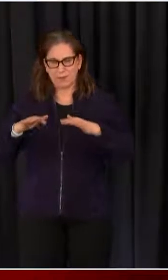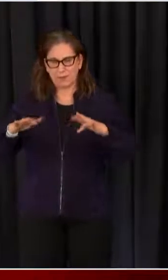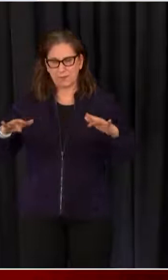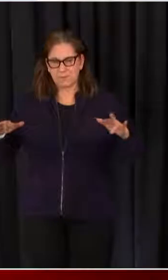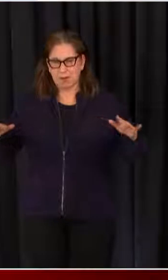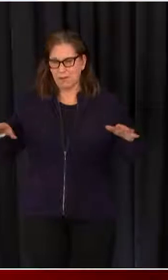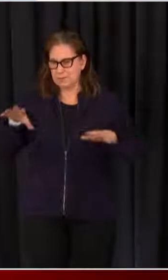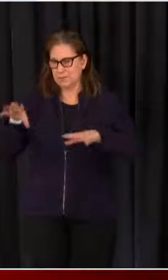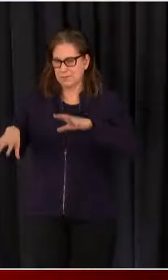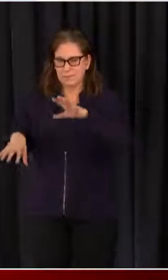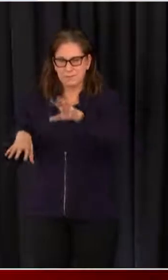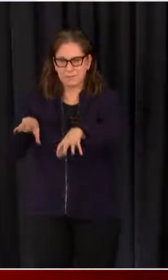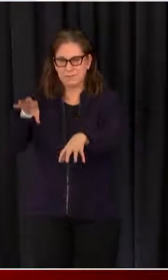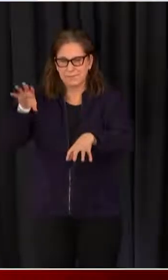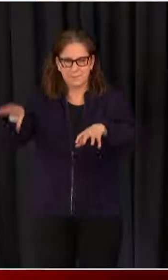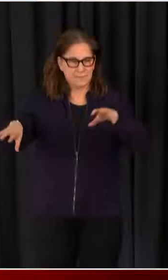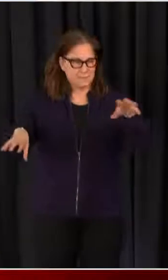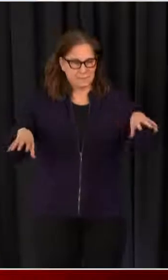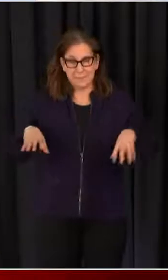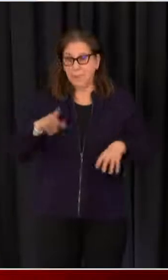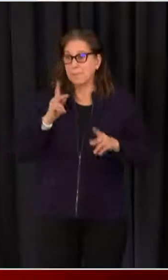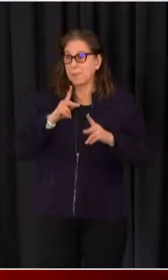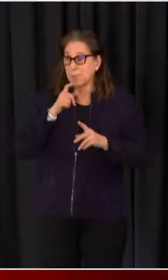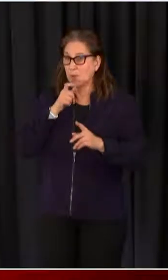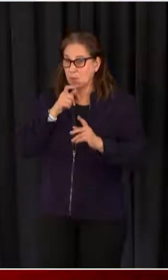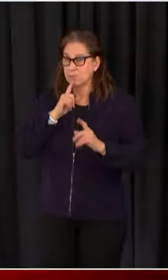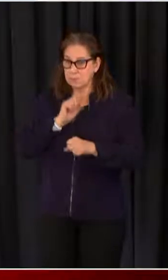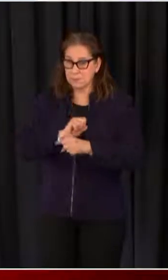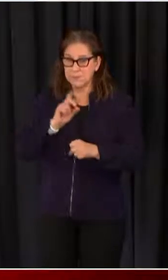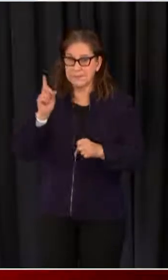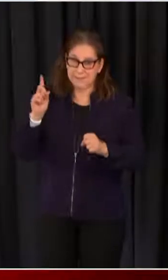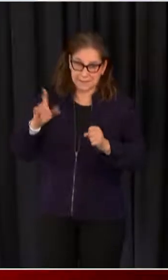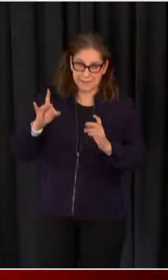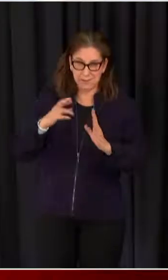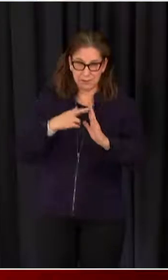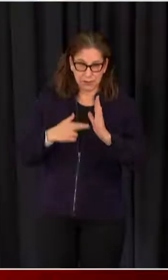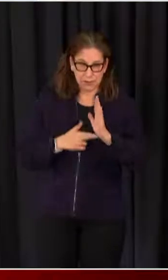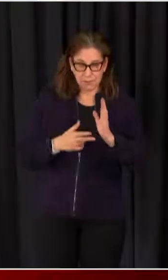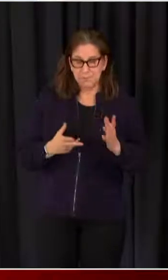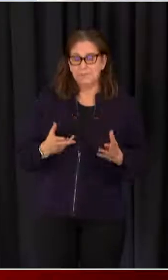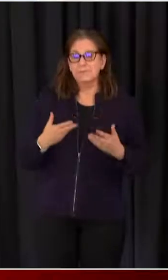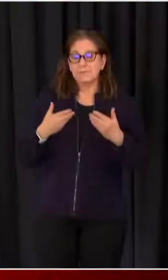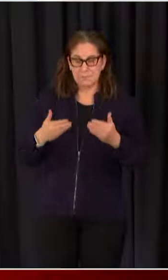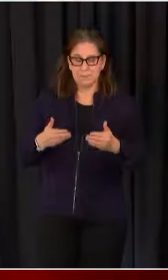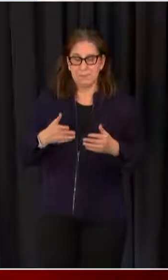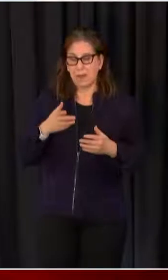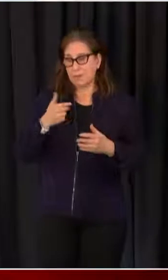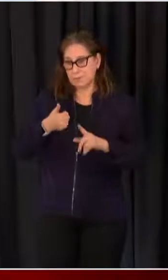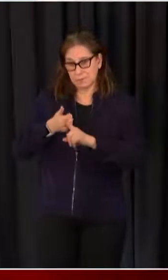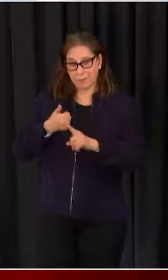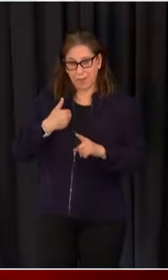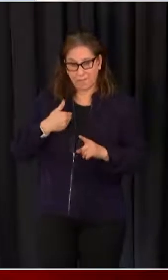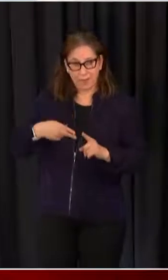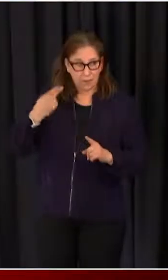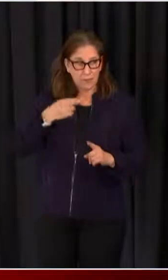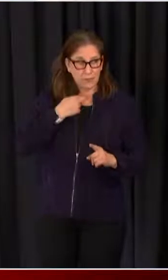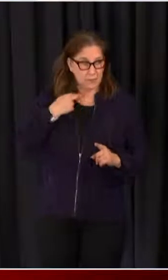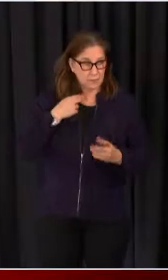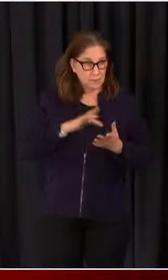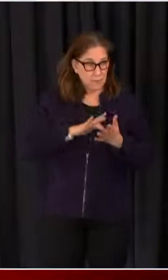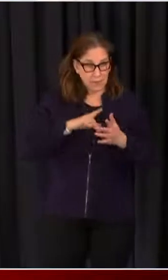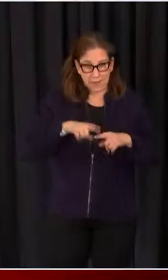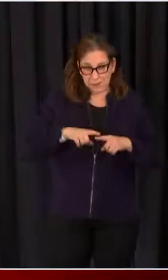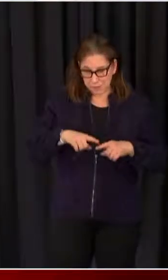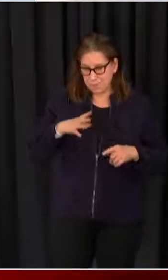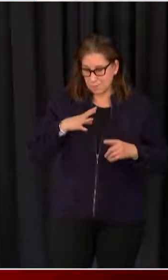vaccines to people who are in the qualifying conditions where risk is lower than being over 65. So hopefully that gives you some